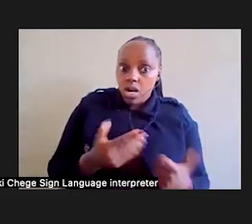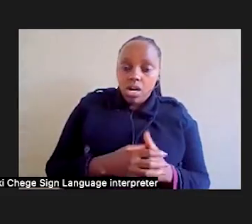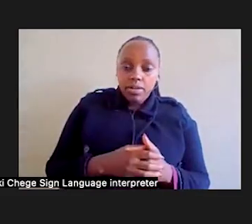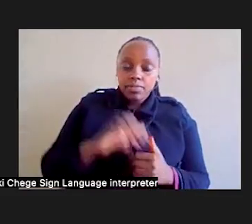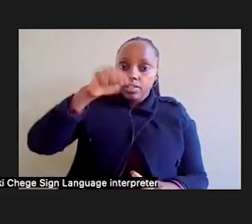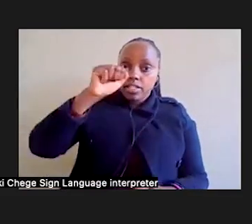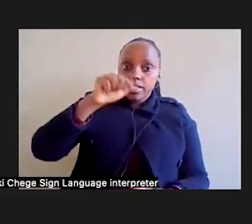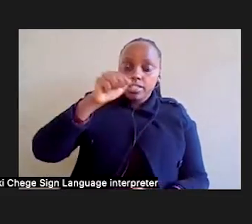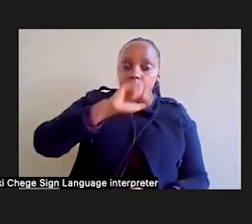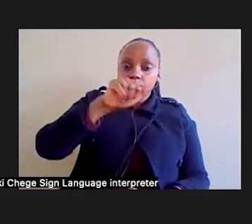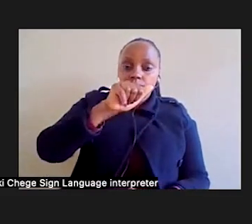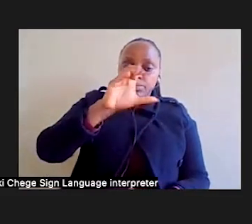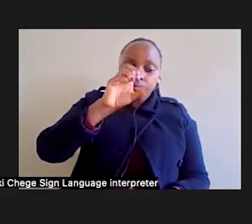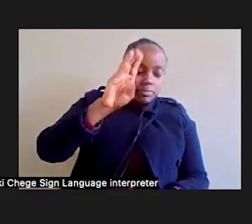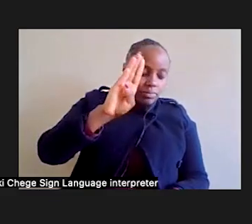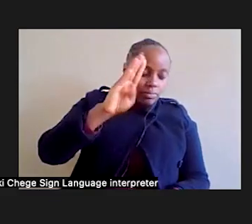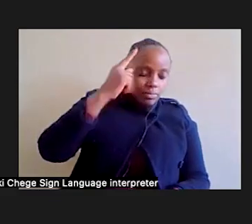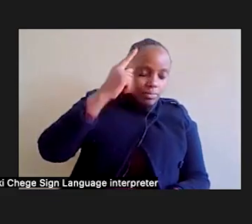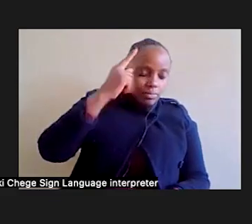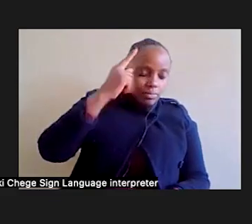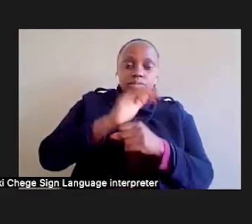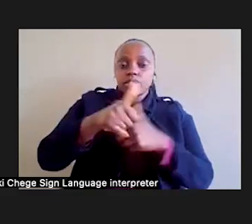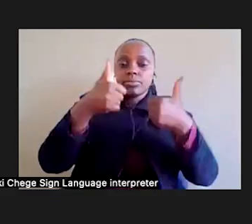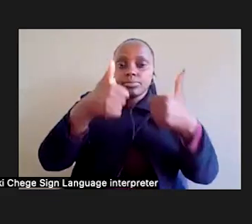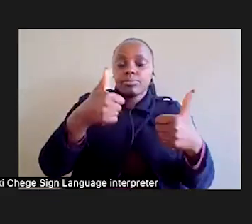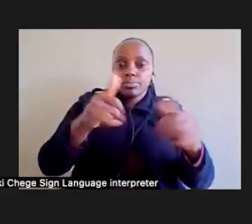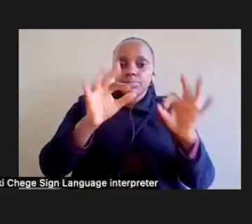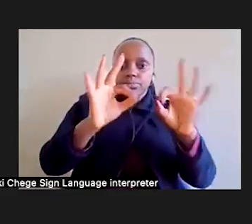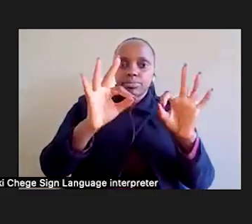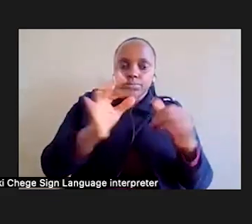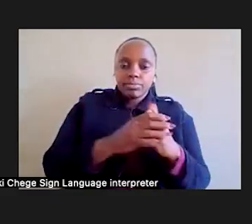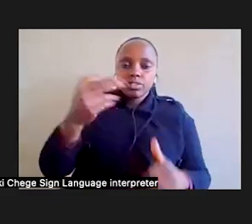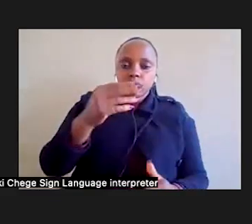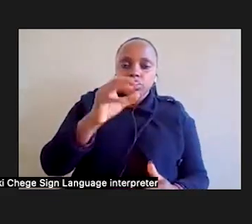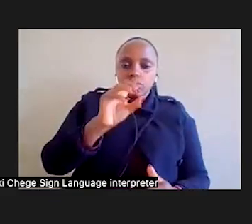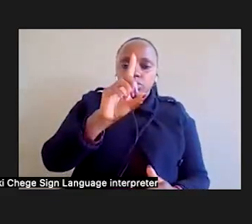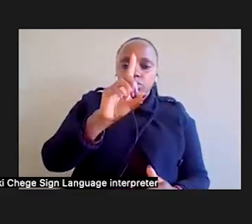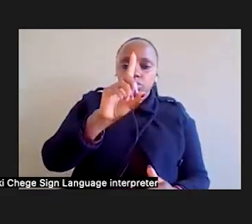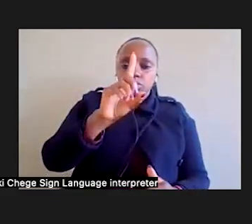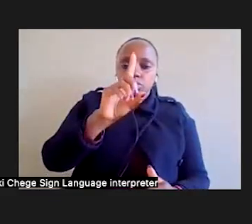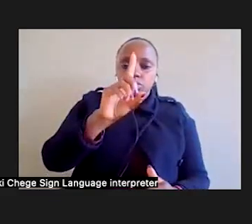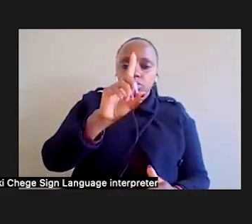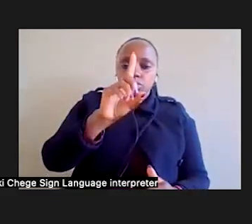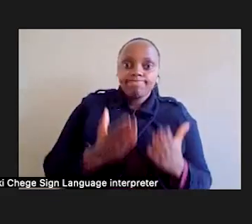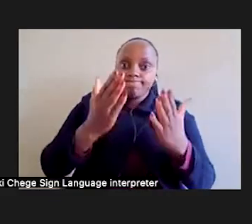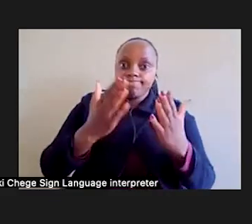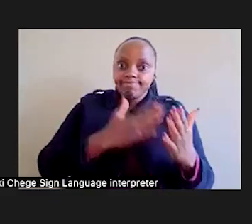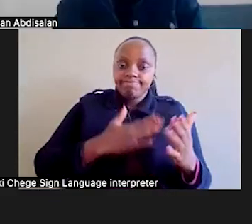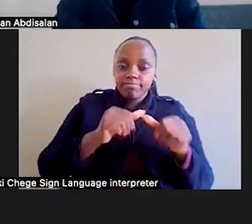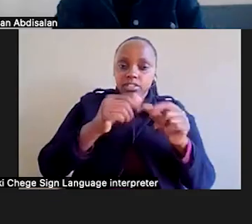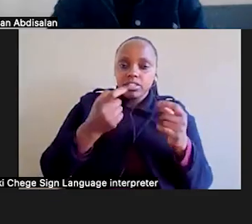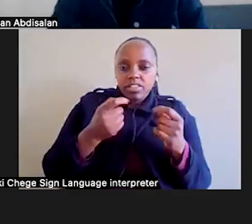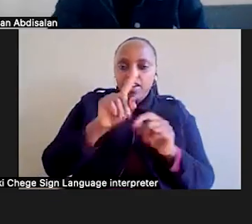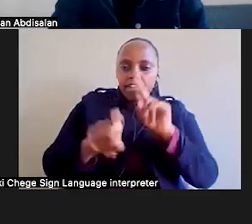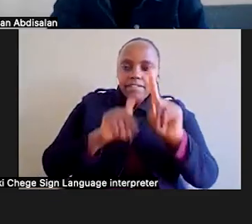Yes, Jacob, I think we can do that. Thanks. Brilliant. Okay. So Hodan, over to you. We have a couple of